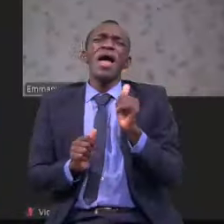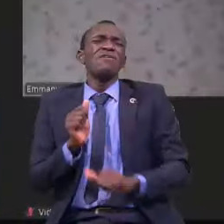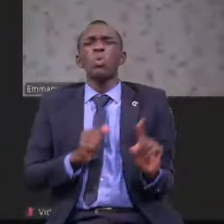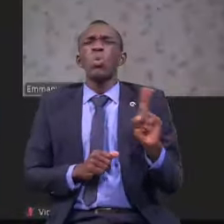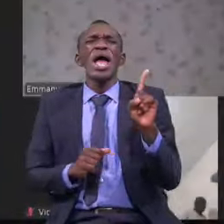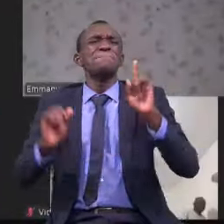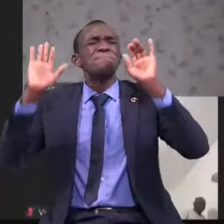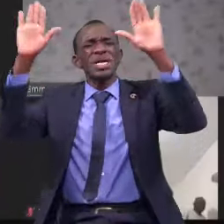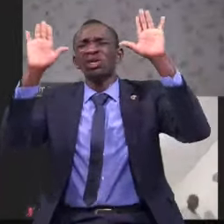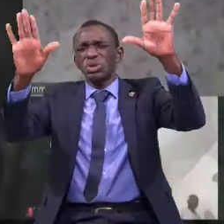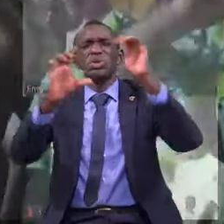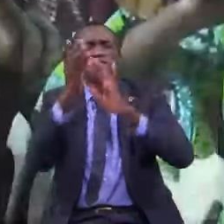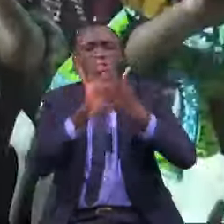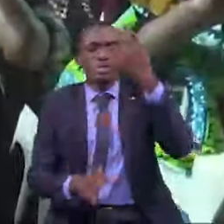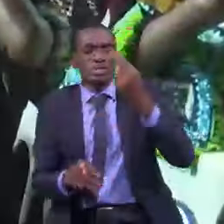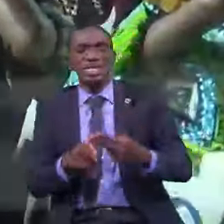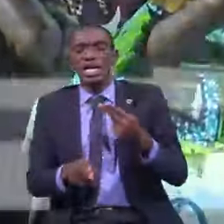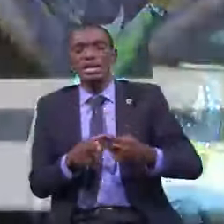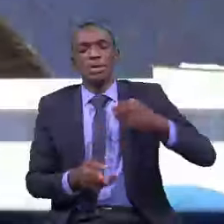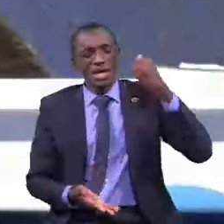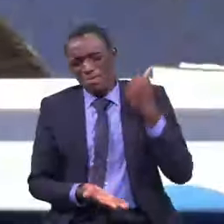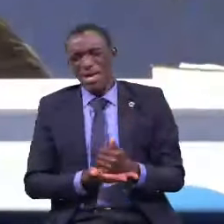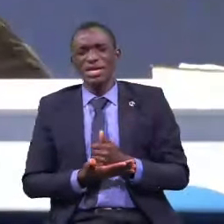in Jesus' name.